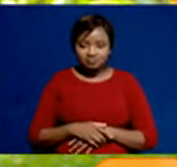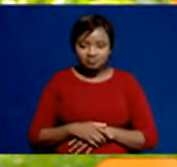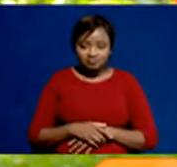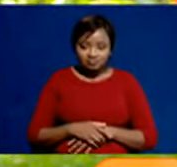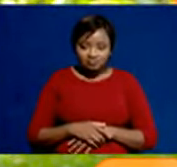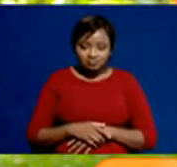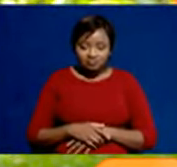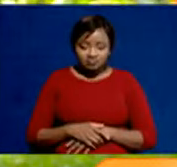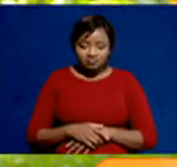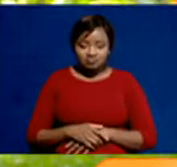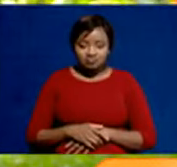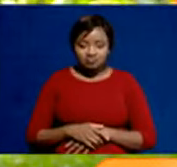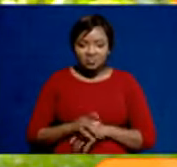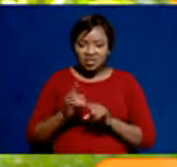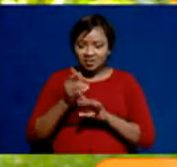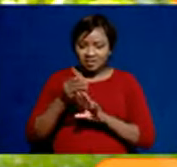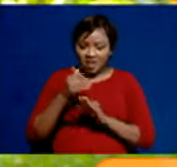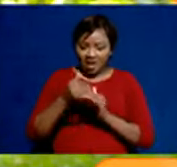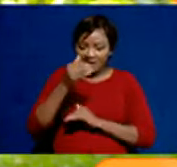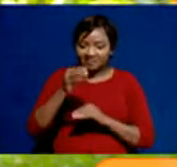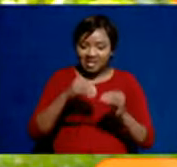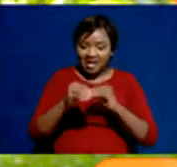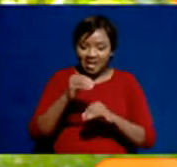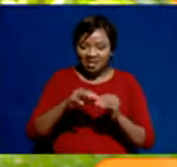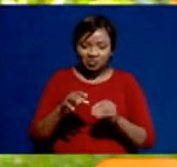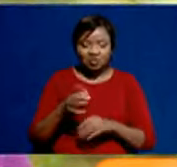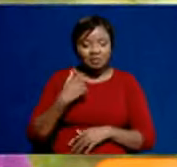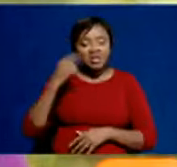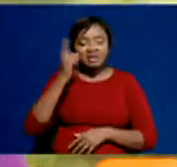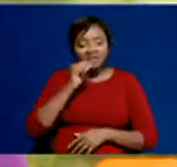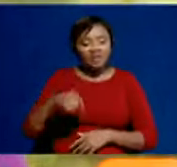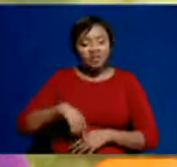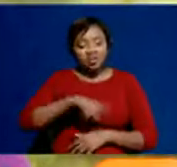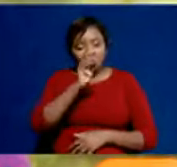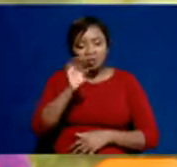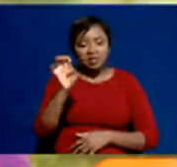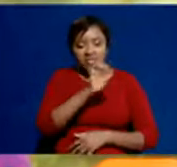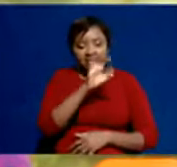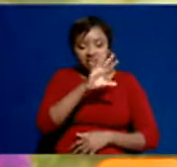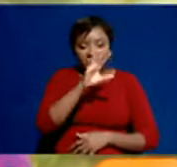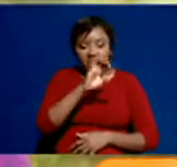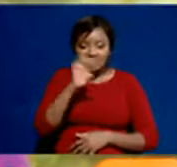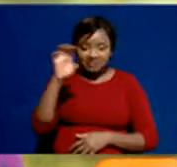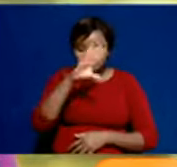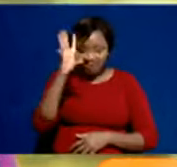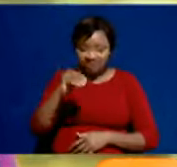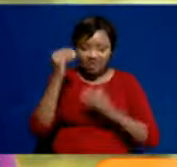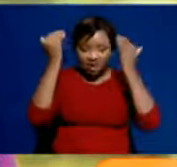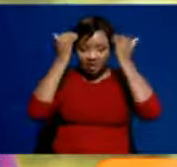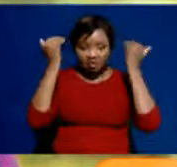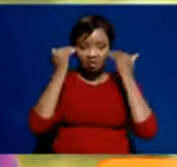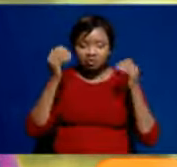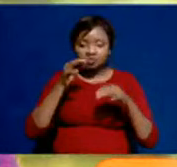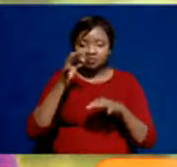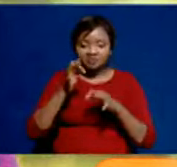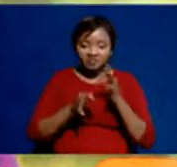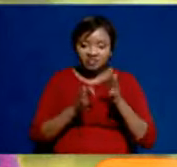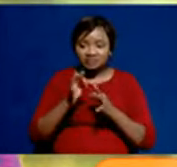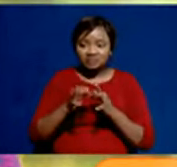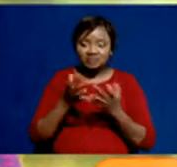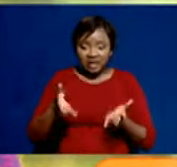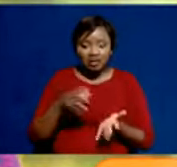you'd actually go to the East African Court of Justice. Where I have already gone. And what's the status now? The status is that the East African